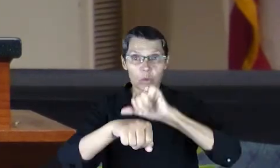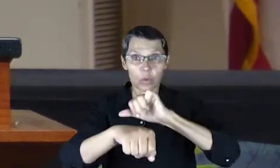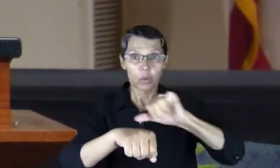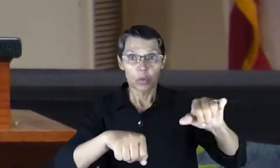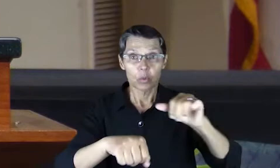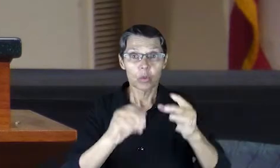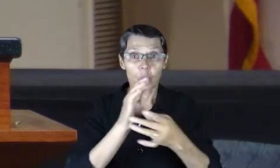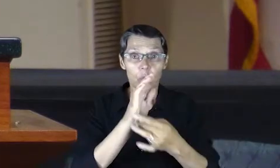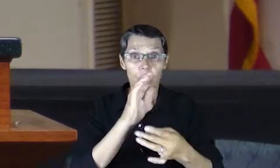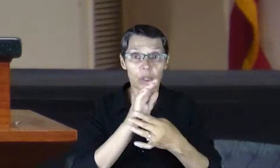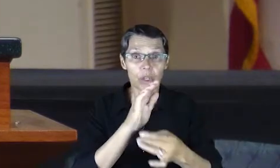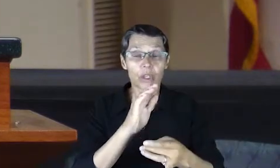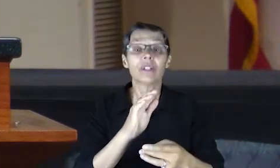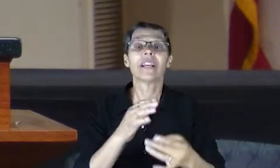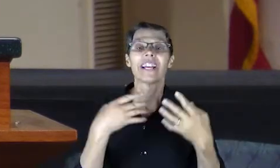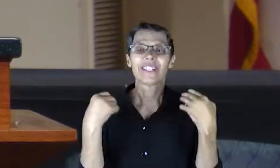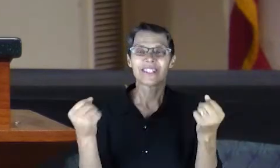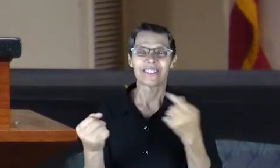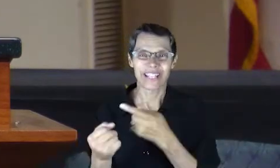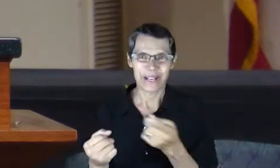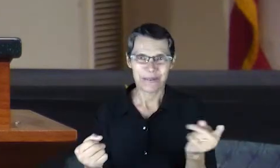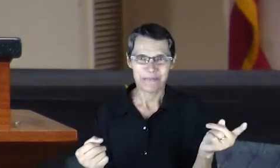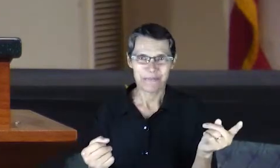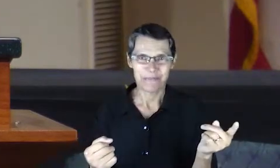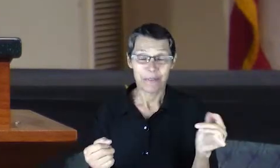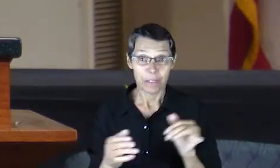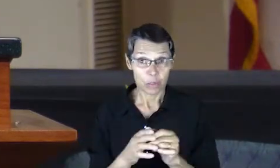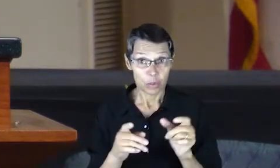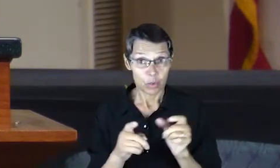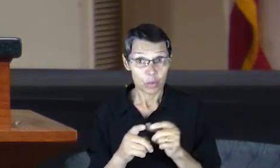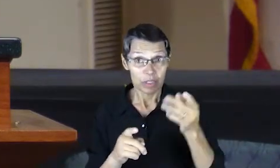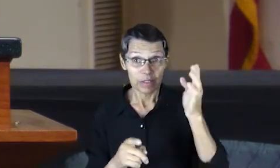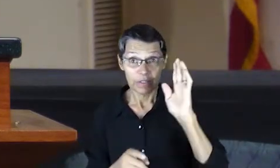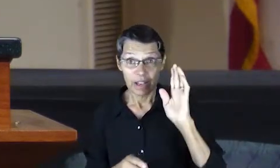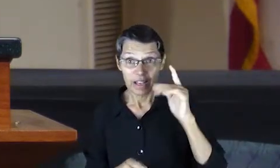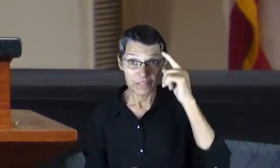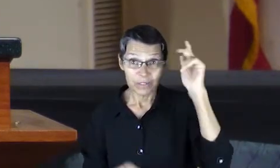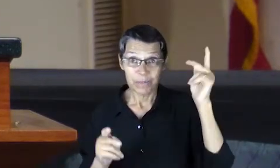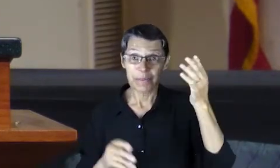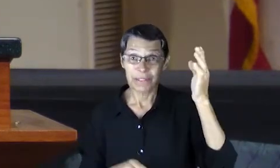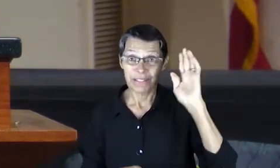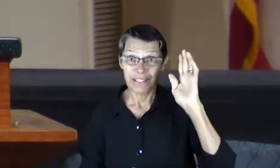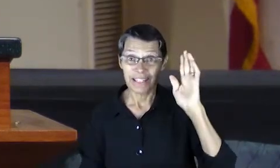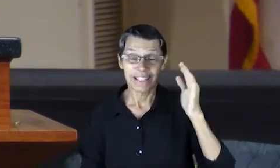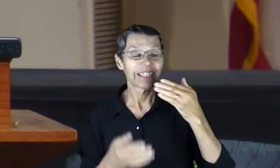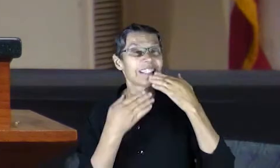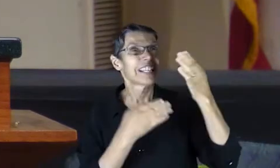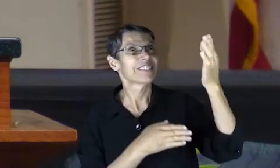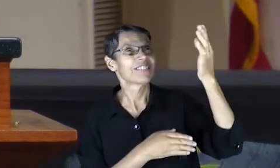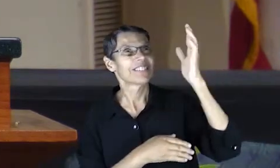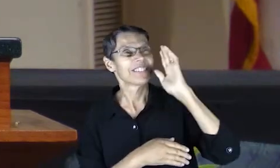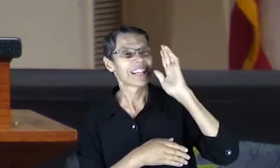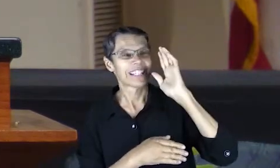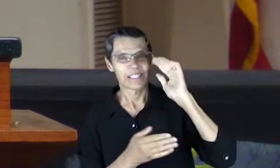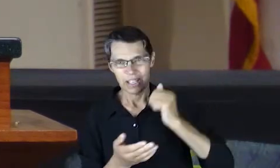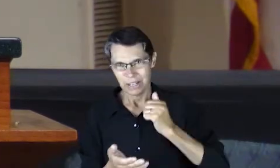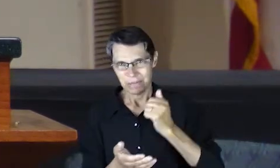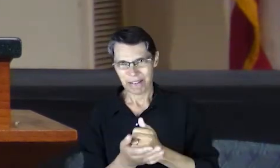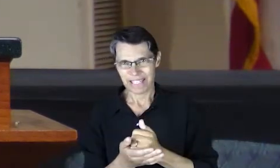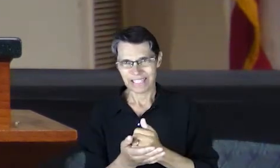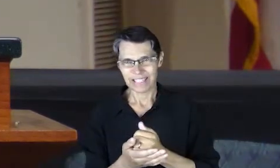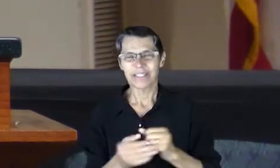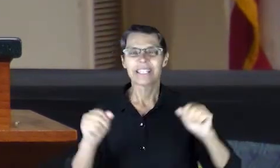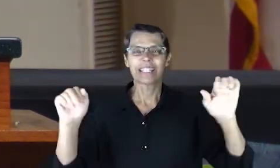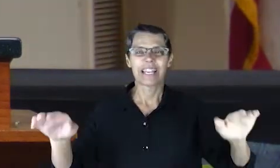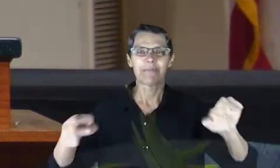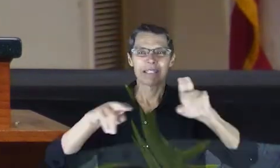sick and cured them. These are the words of God for the people of God. Thanks be to God. Amen.